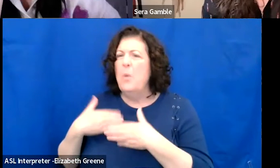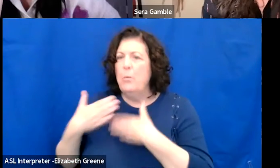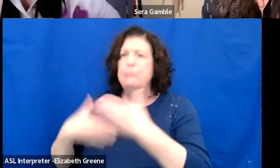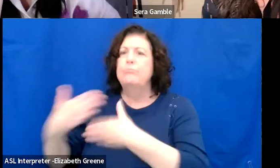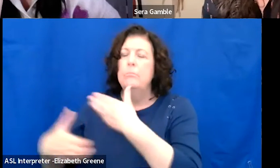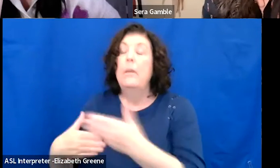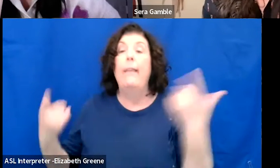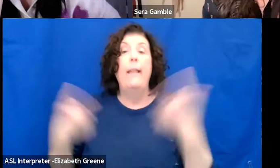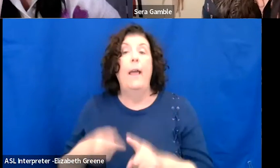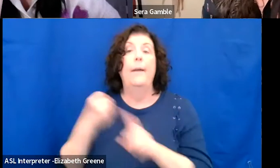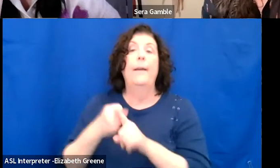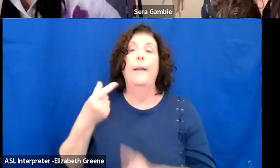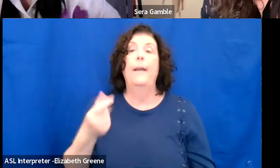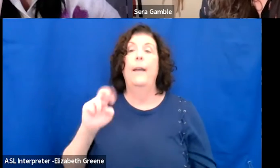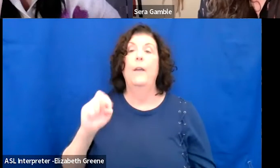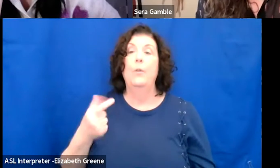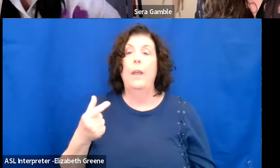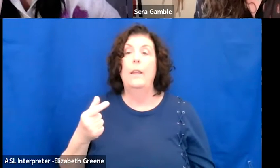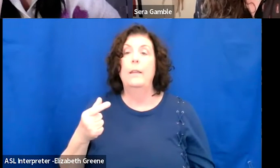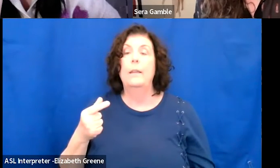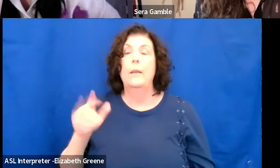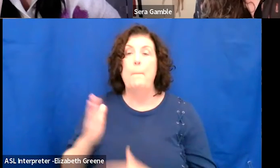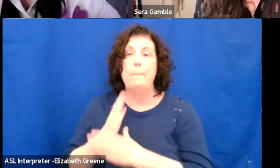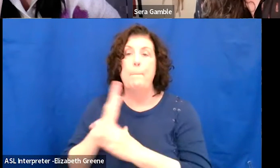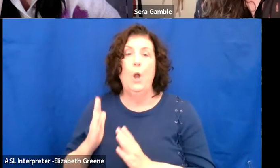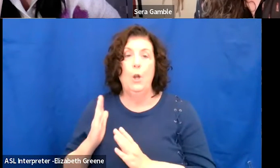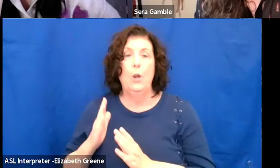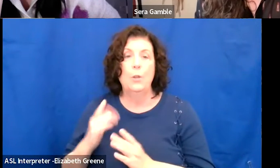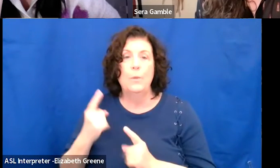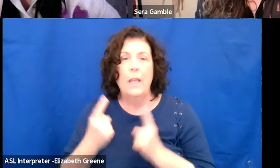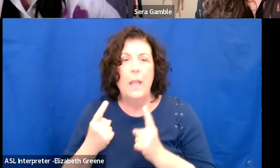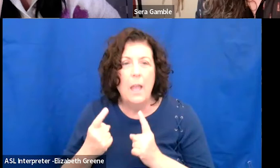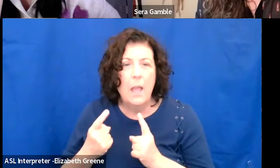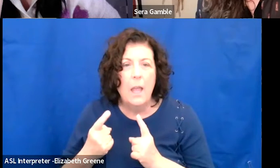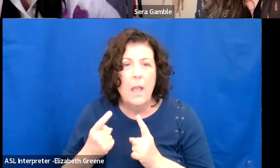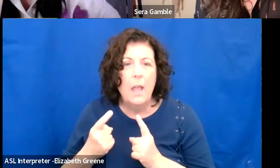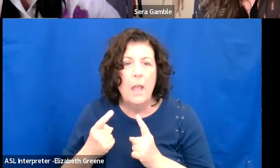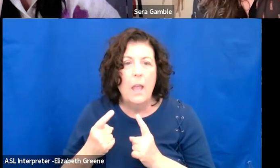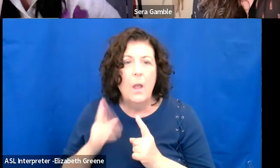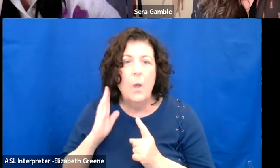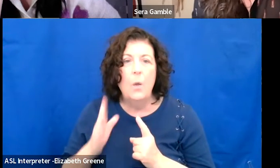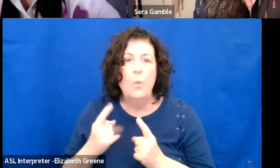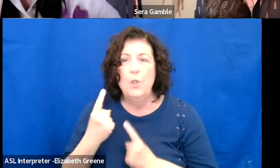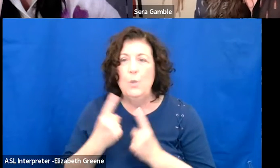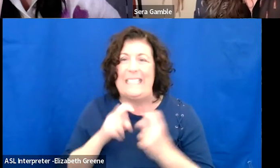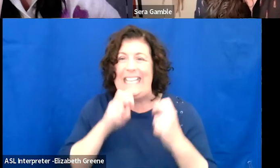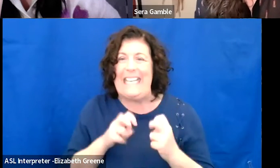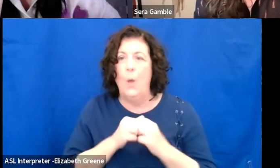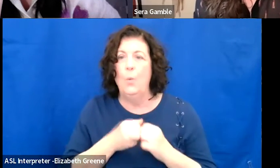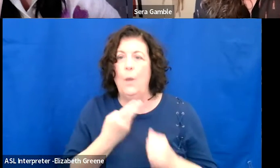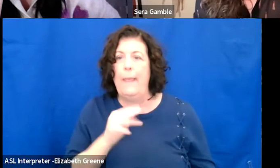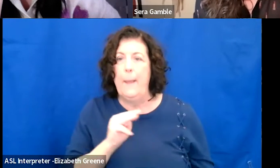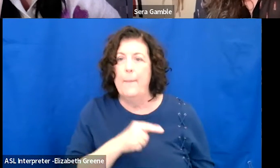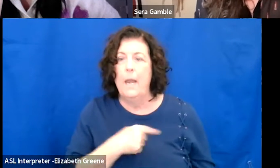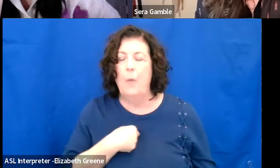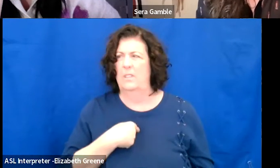Greg's partner, Sarah Schechter, I believe, was like, you know, Penn Badgley is interested. And would you sit down with him? And I just thought, oh my